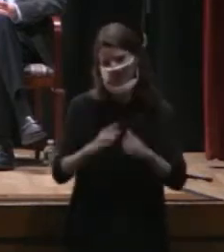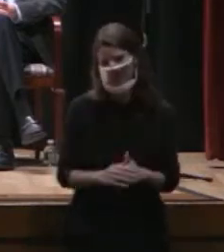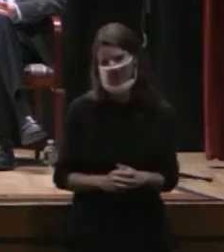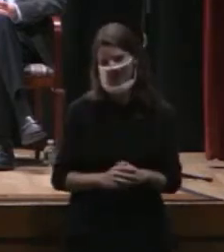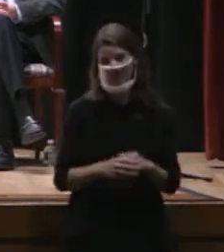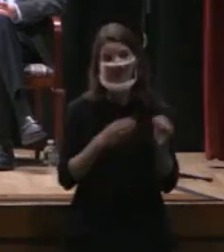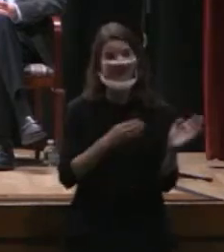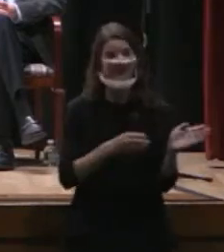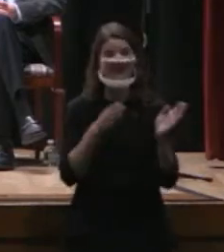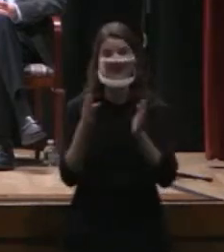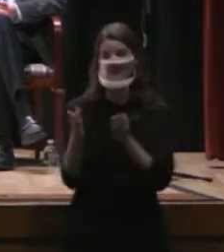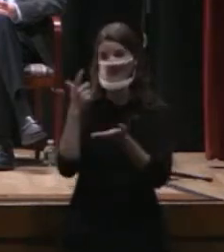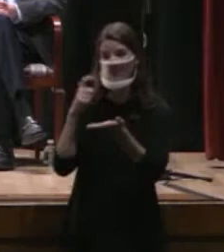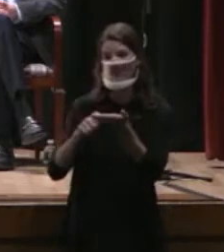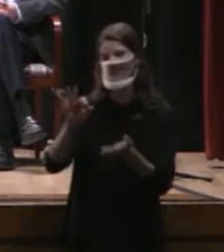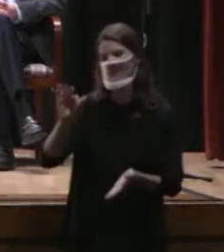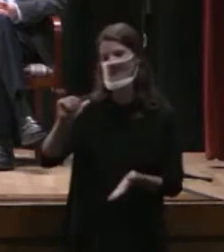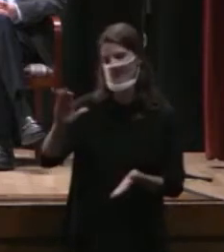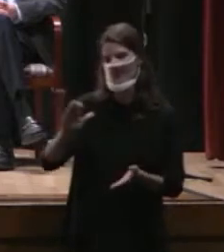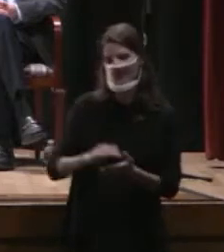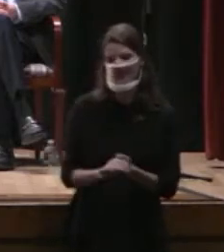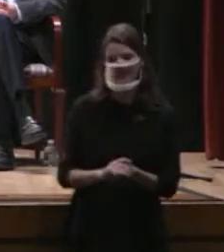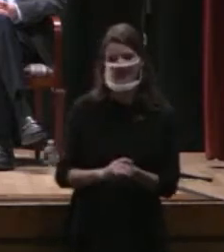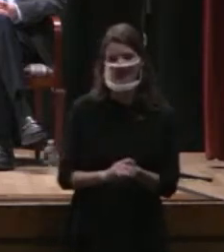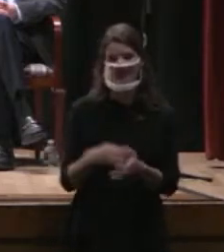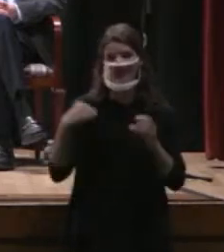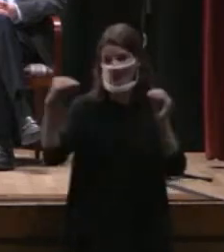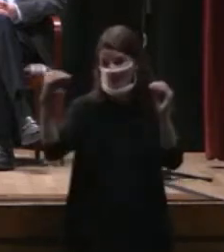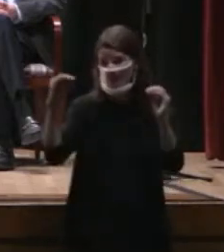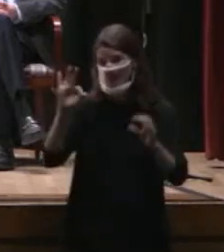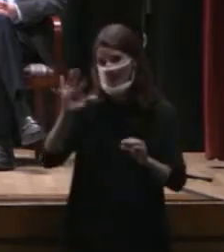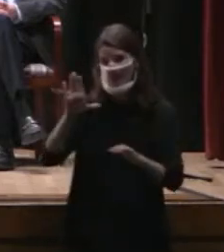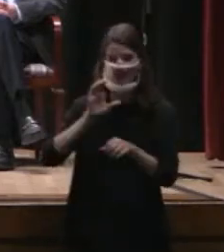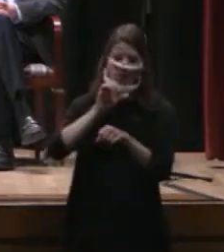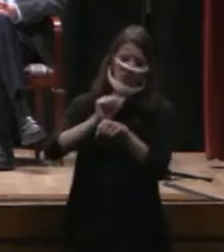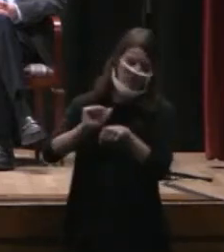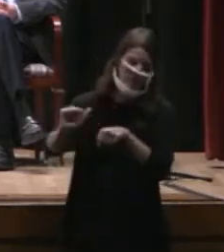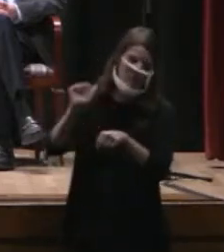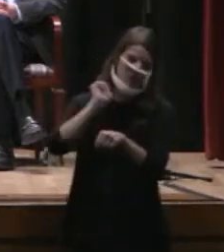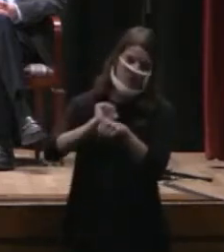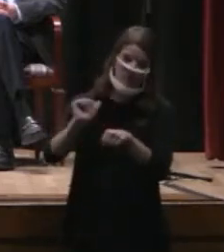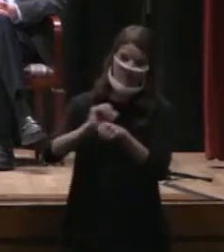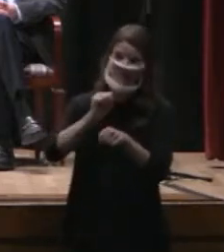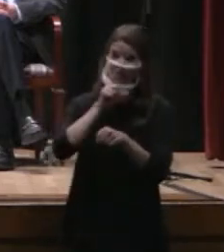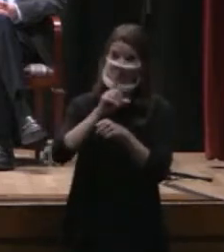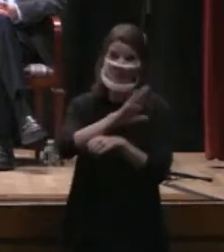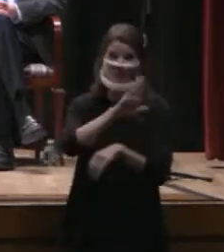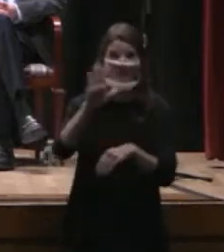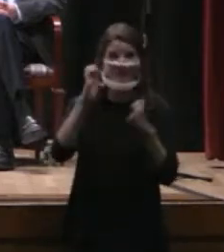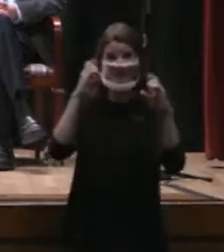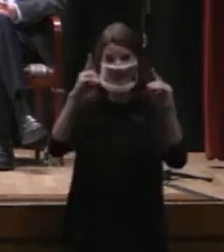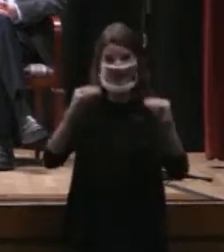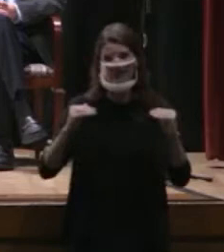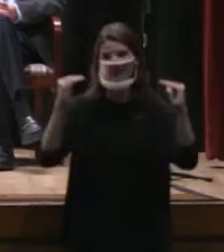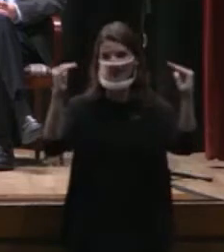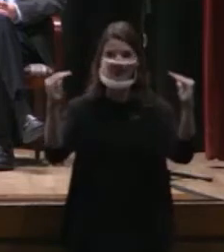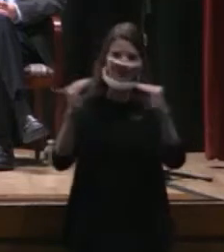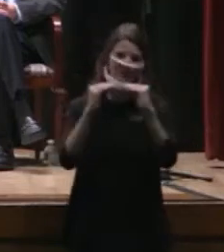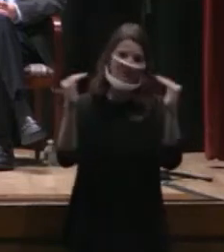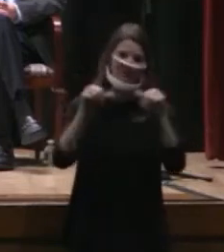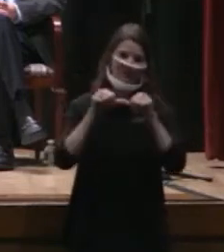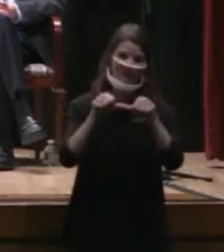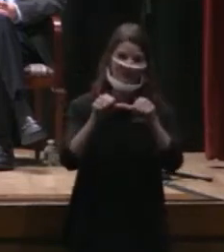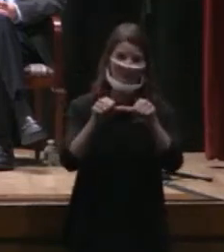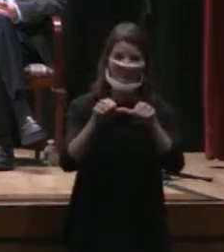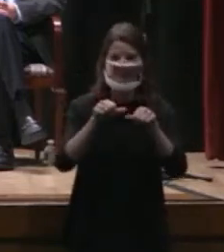Our faculty. Our faculty have worked tirelessly to ensure that your education continued, not